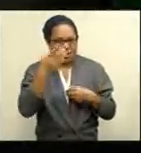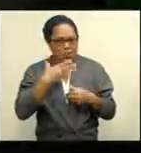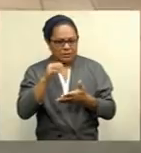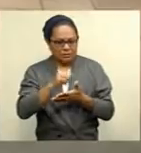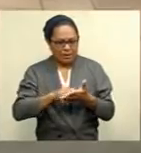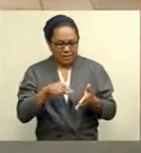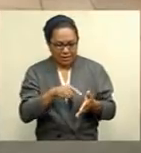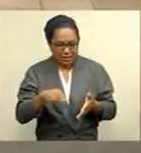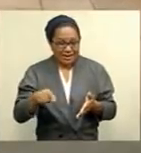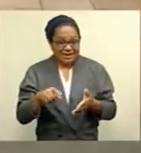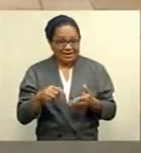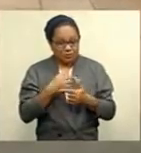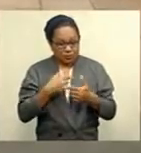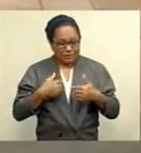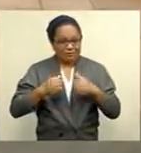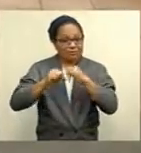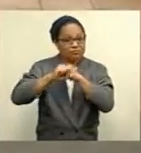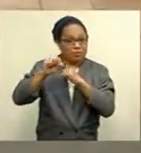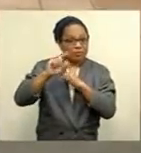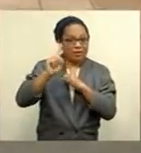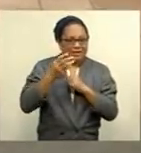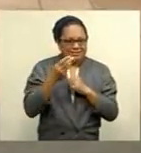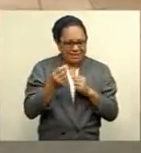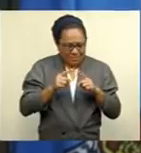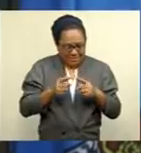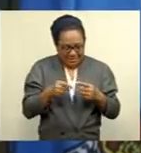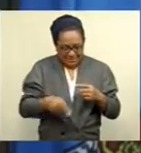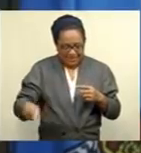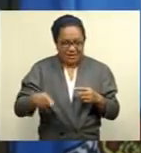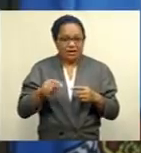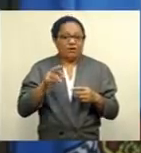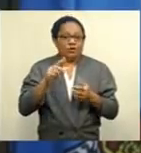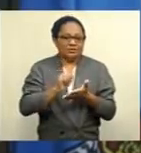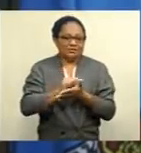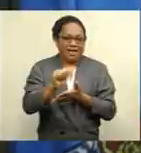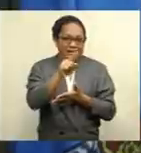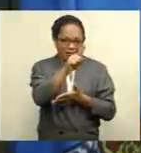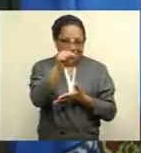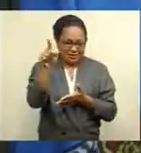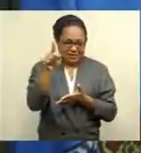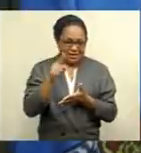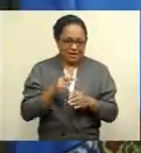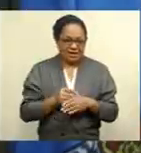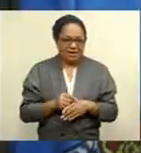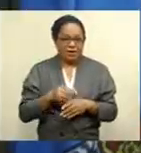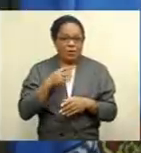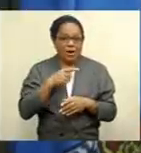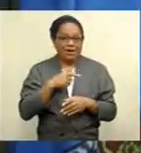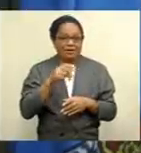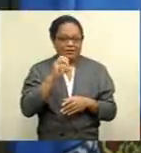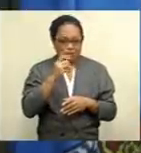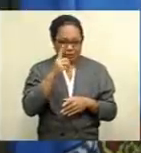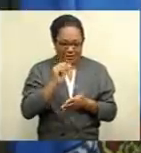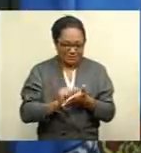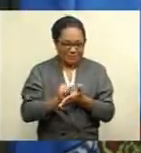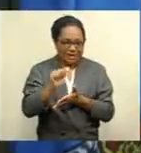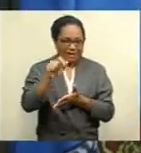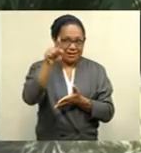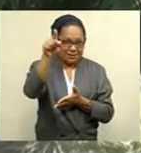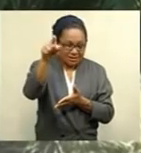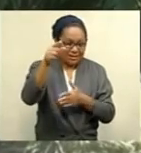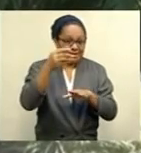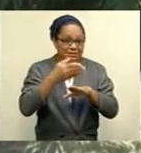premium Fijian-made products and services and connect New Caledonian businesses to Fijian exporters and vice